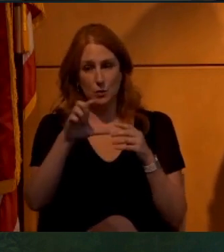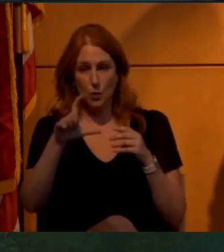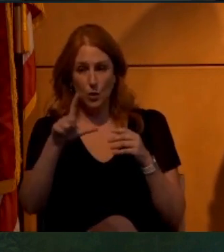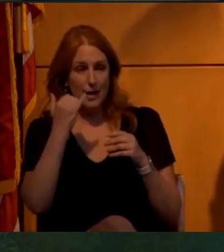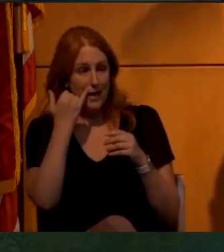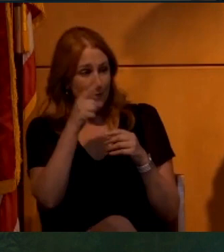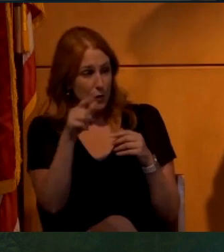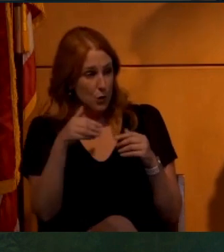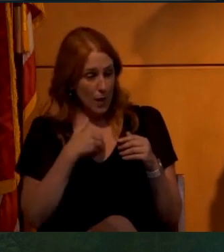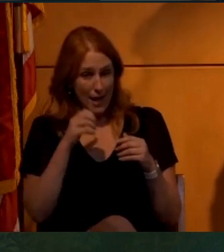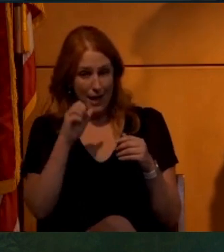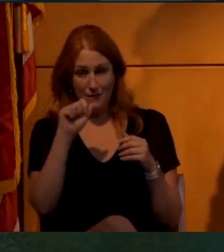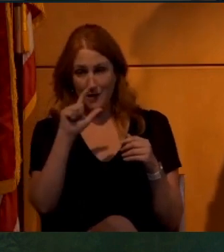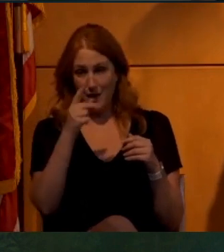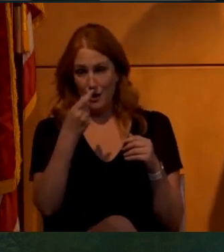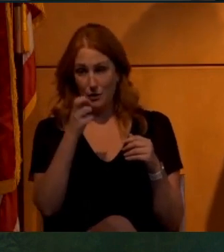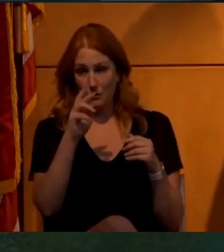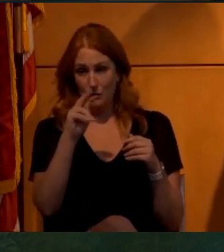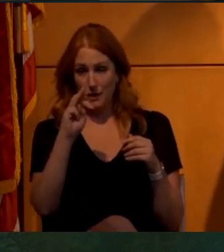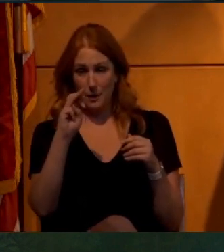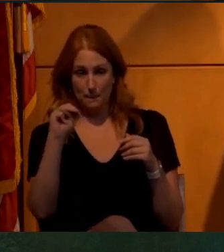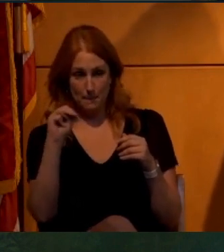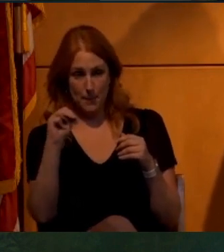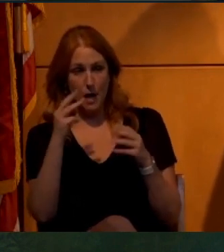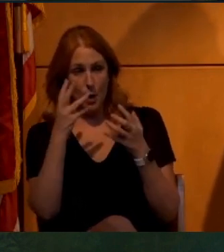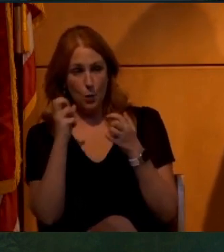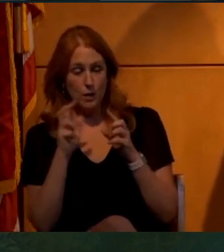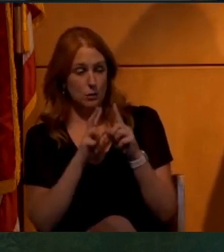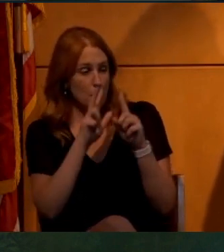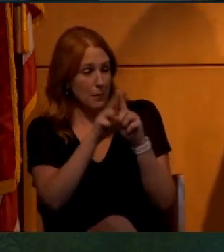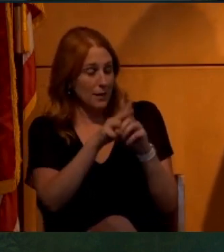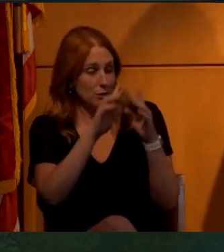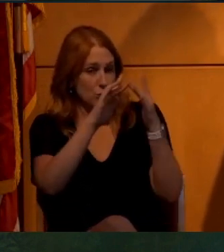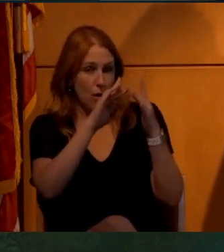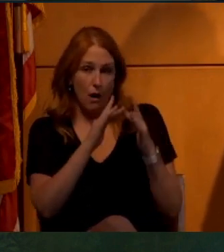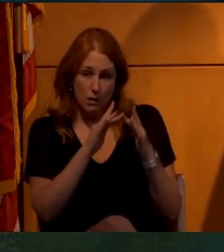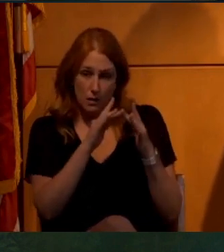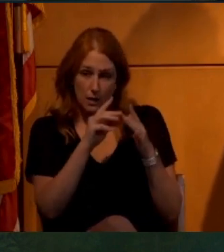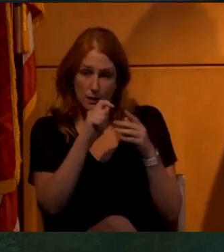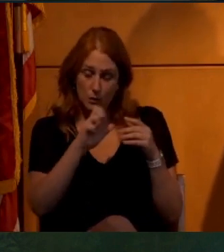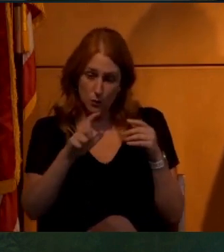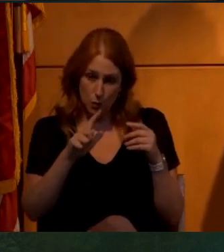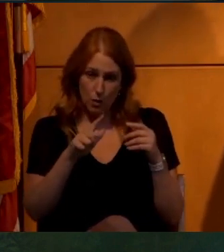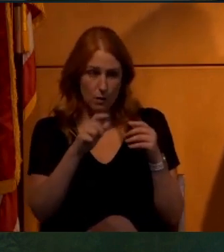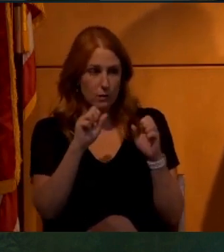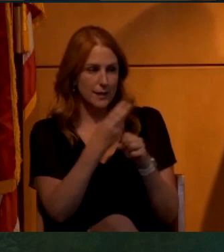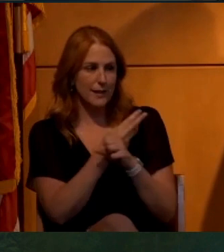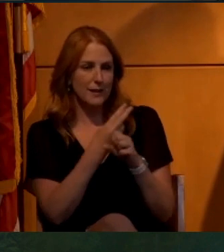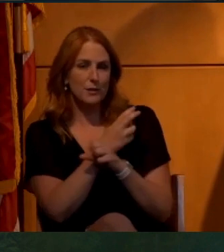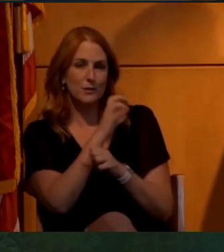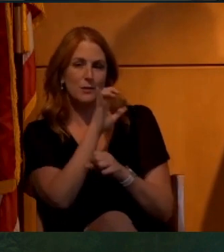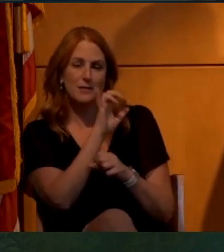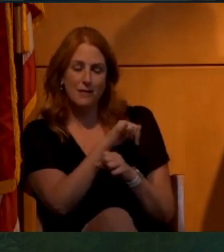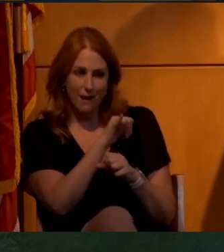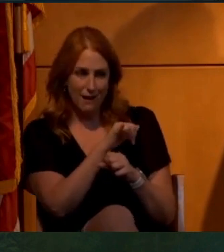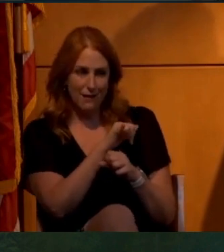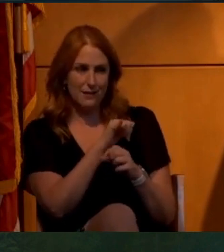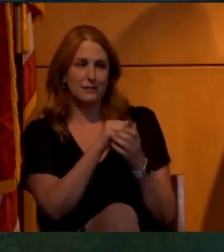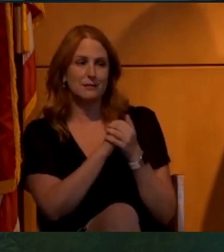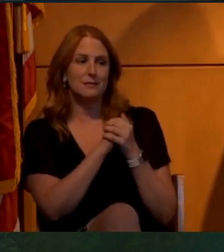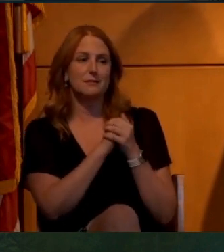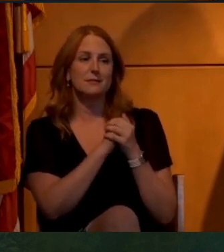online tool, example again, Valentin Bickel working with rockfall detection, Bill Farrell working with electrostatic